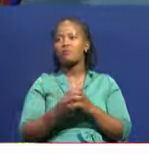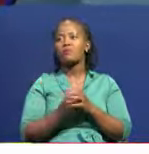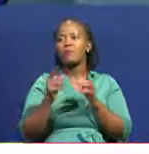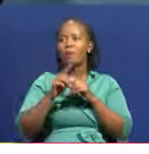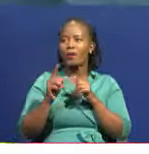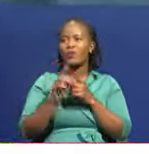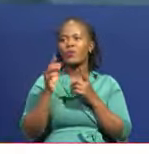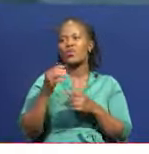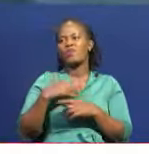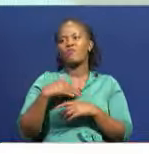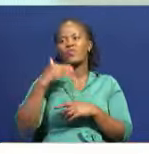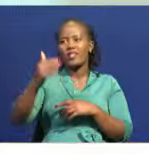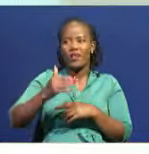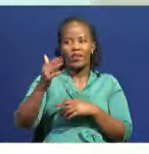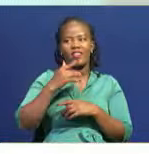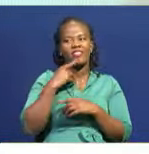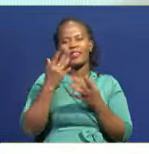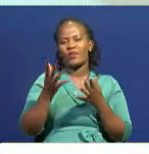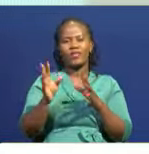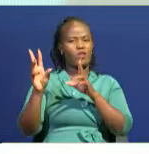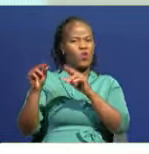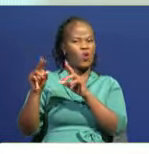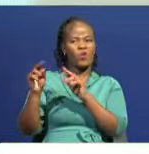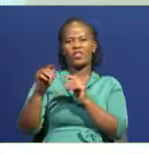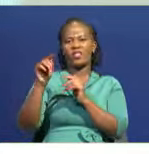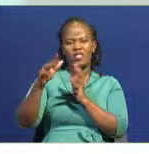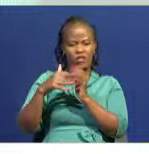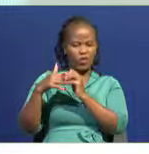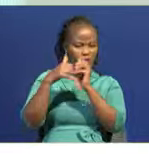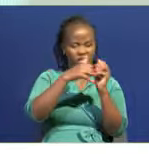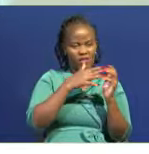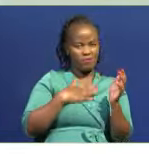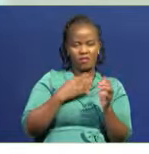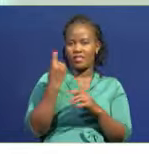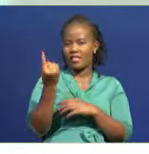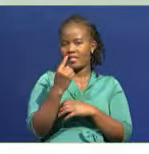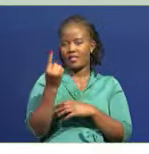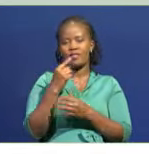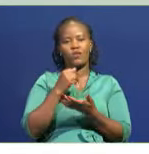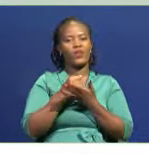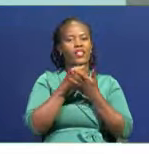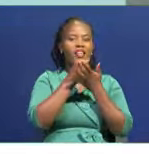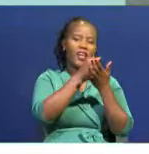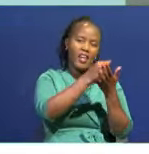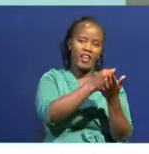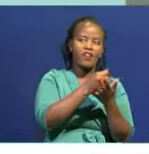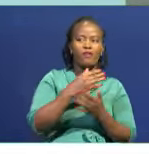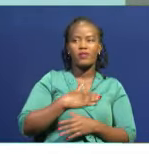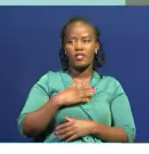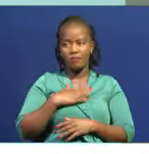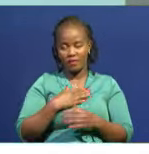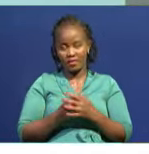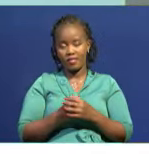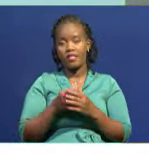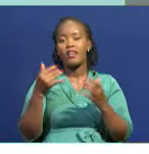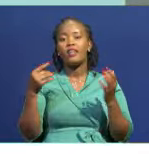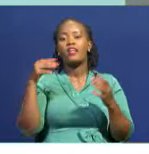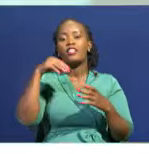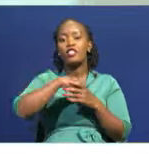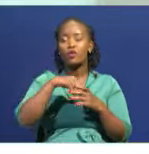Usually I just say, no, he is not taking me, he is assisting me to get to an office up here. Inclusive